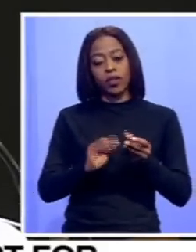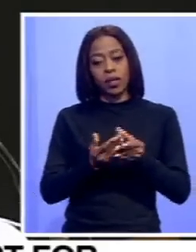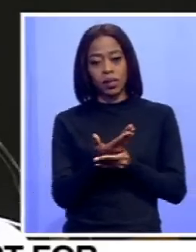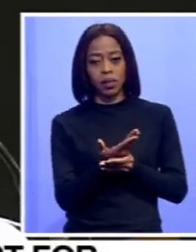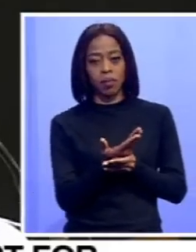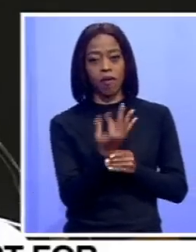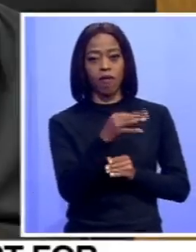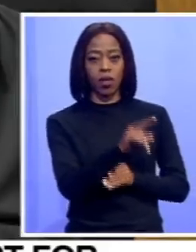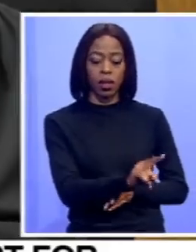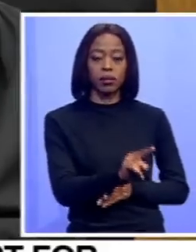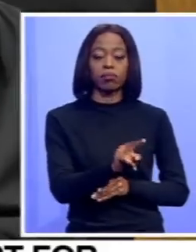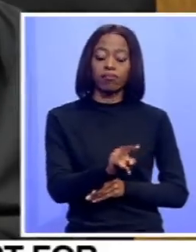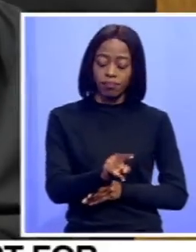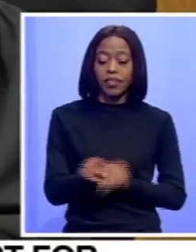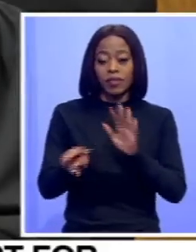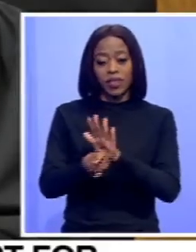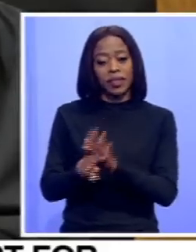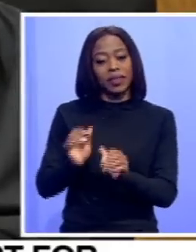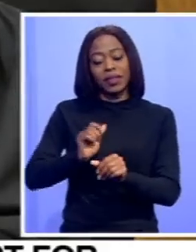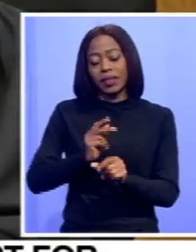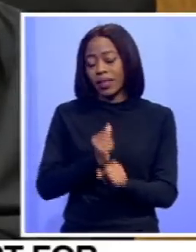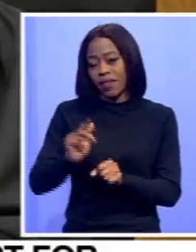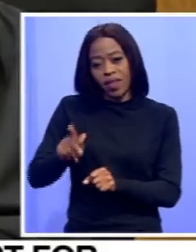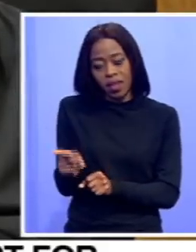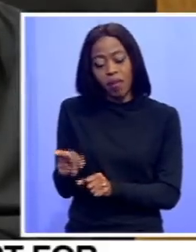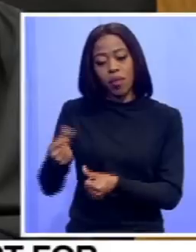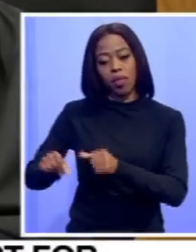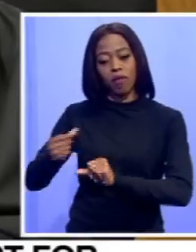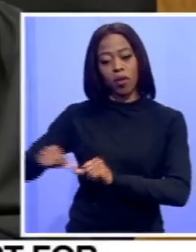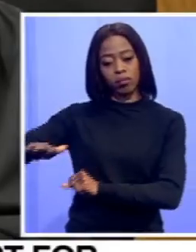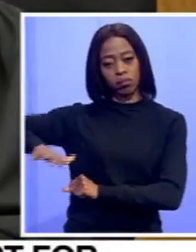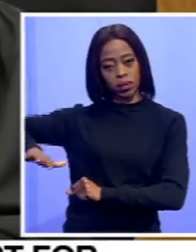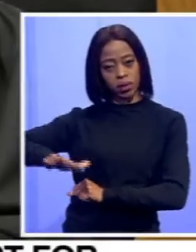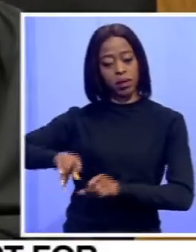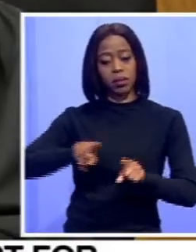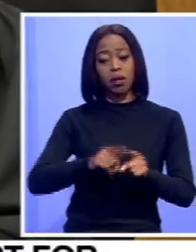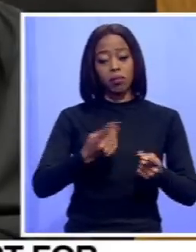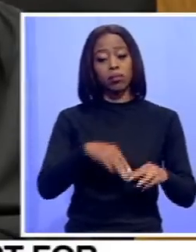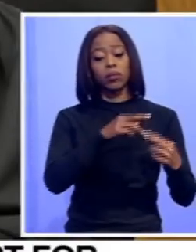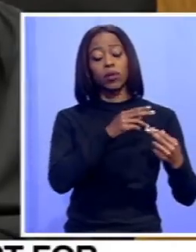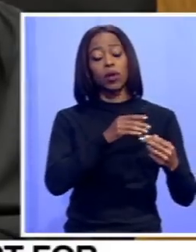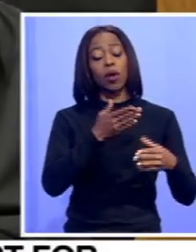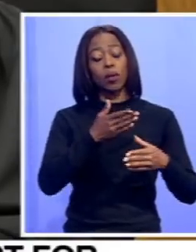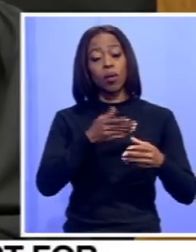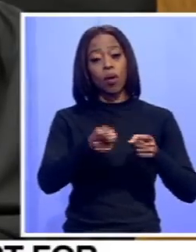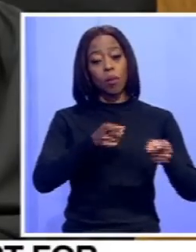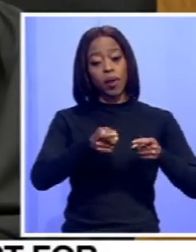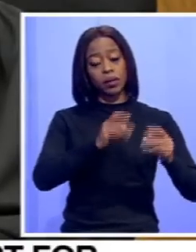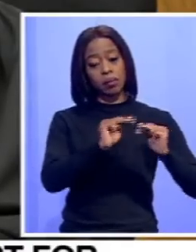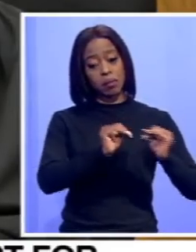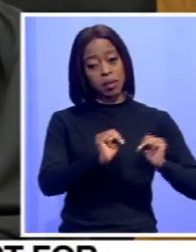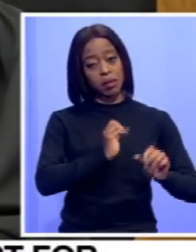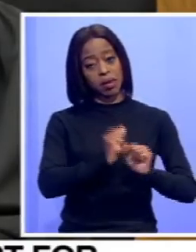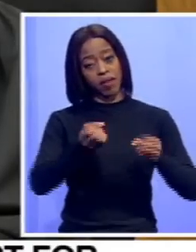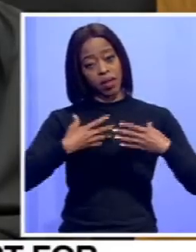4. The footage was never placed into a sealed forensic bag. Sub 5. In his capacity as operations manager, he had not been given a